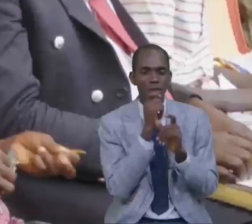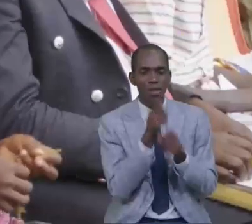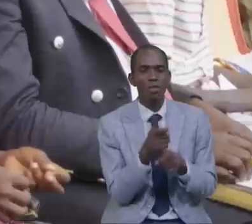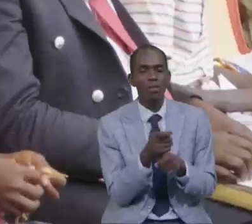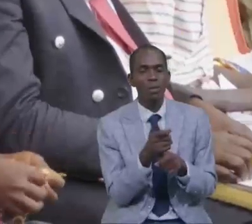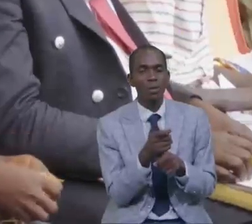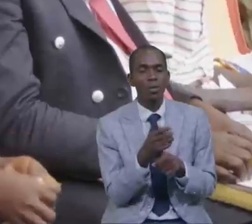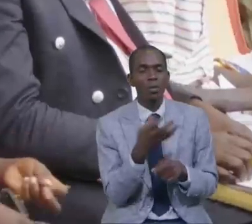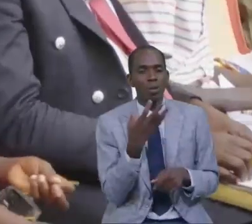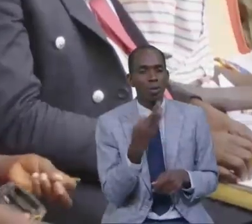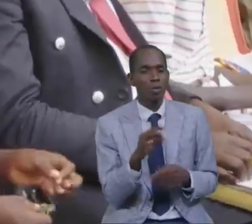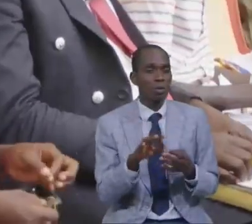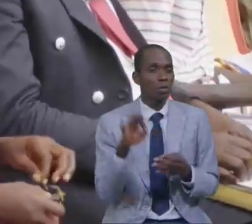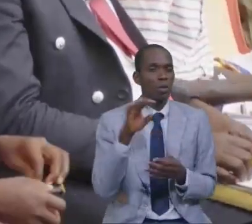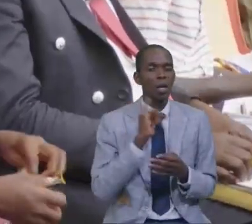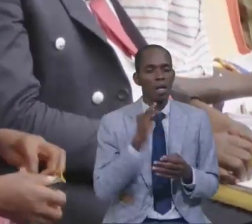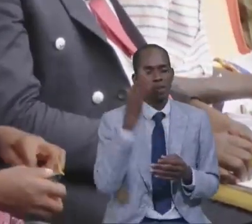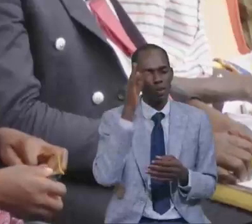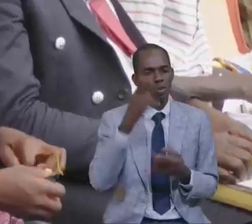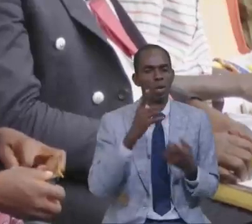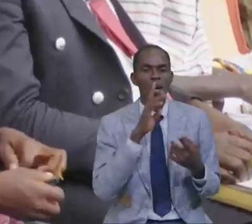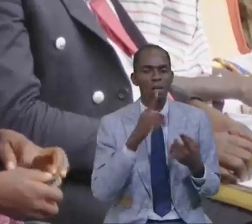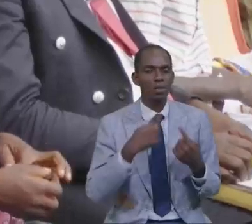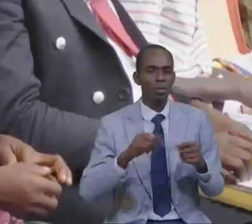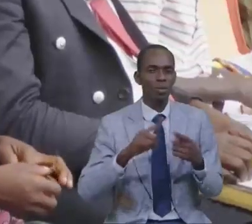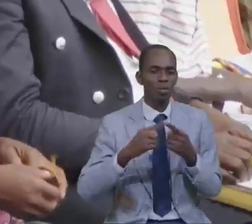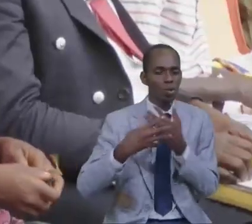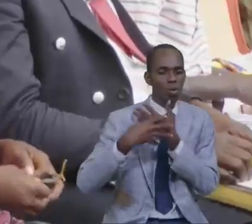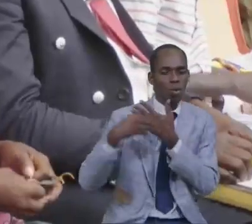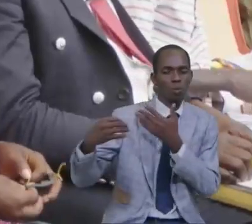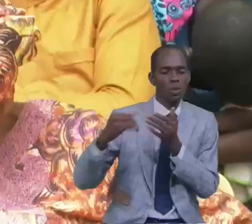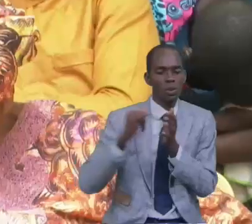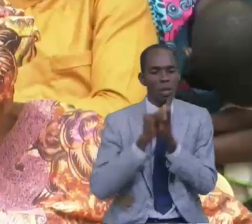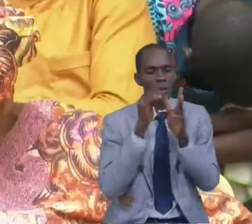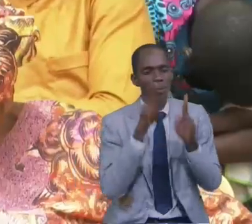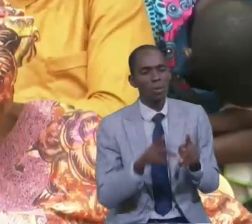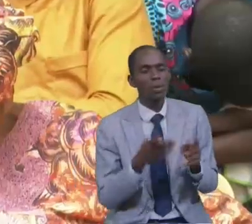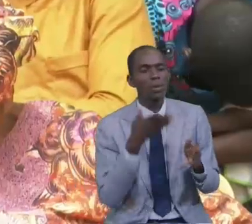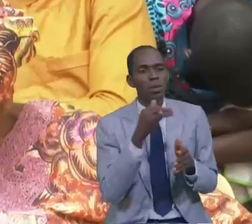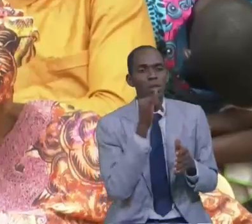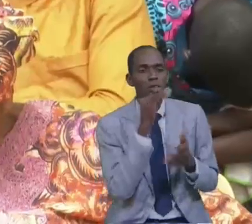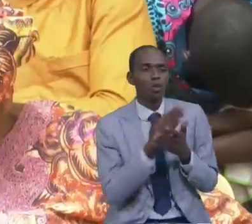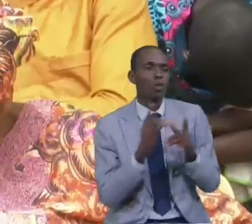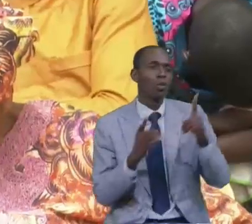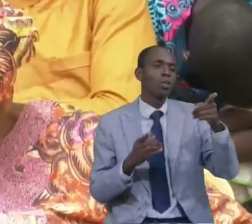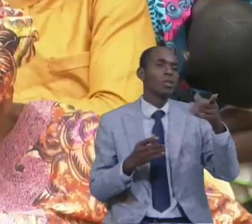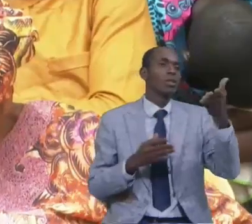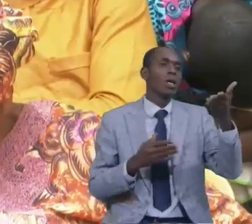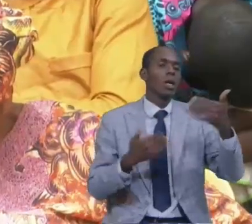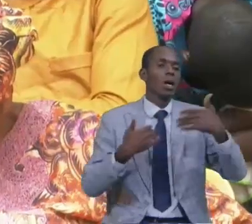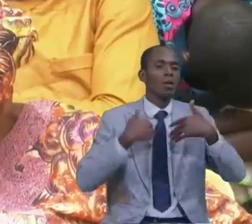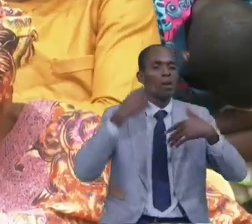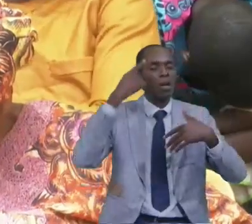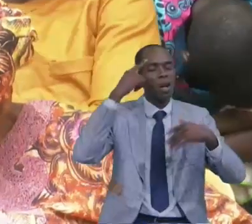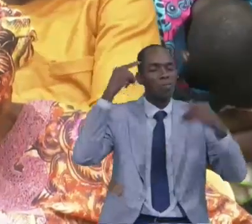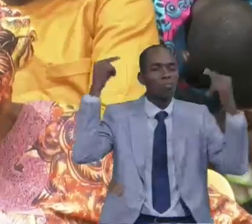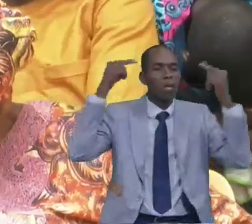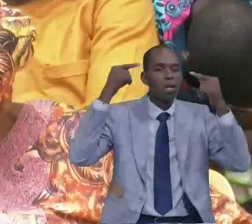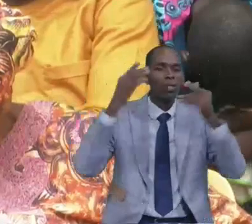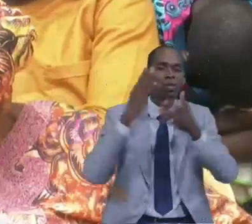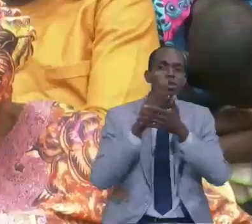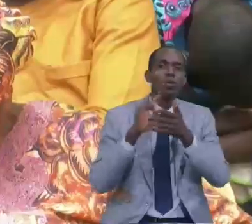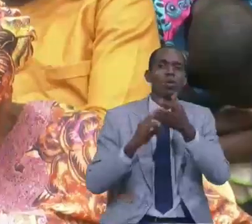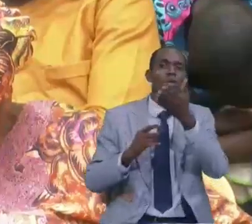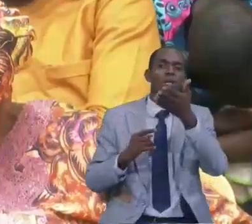having headache. There's somebody there who says something, his ear is itching him. There's somebody there